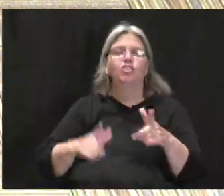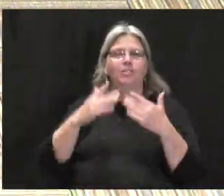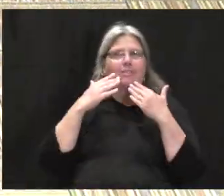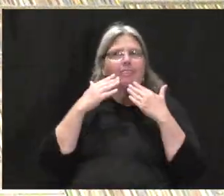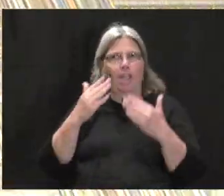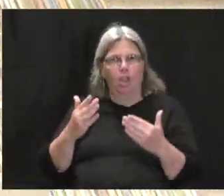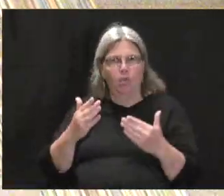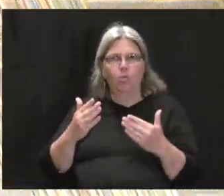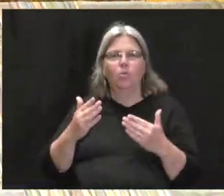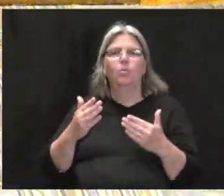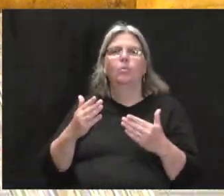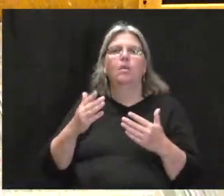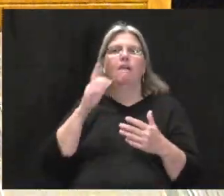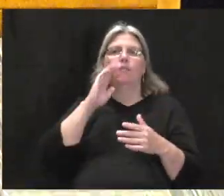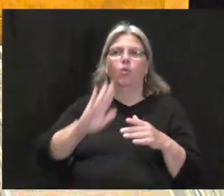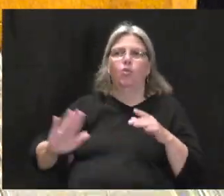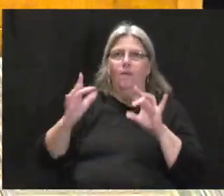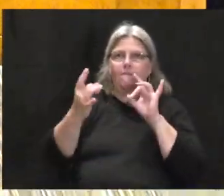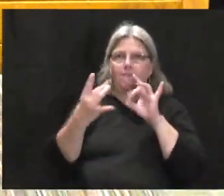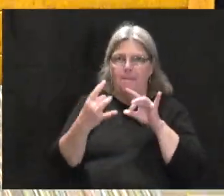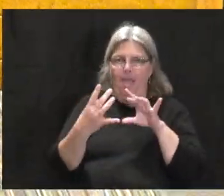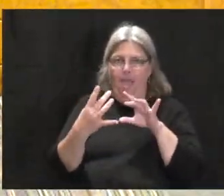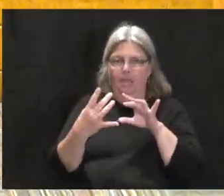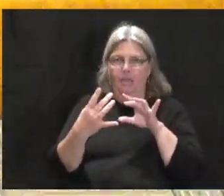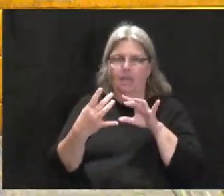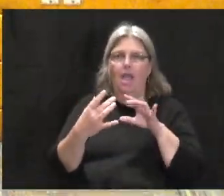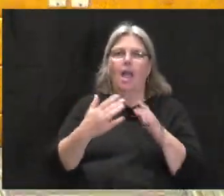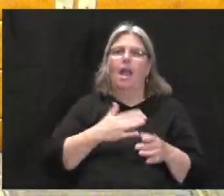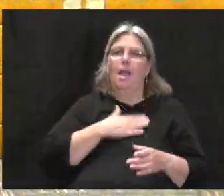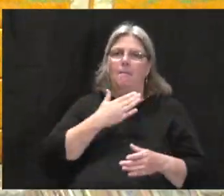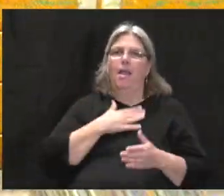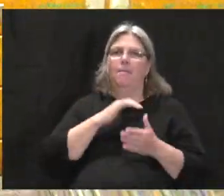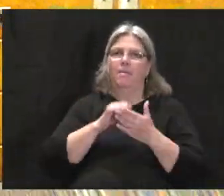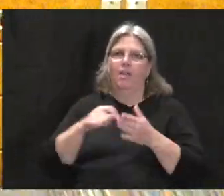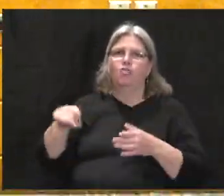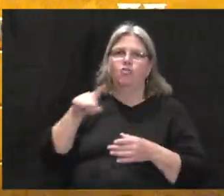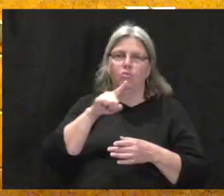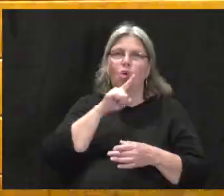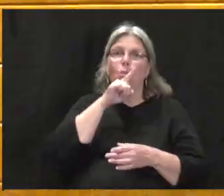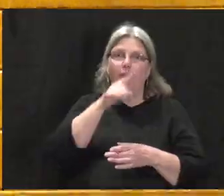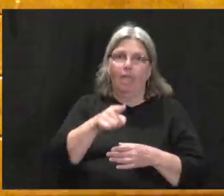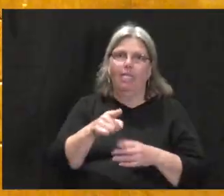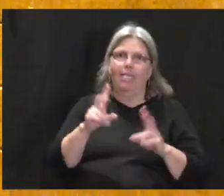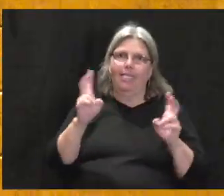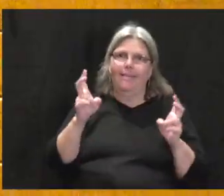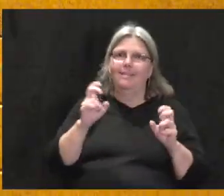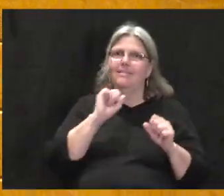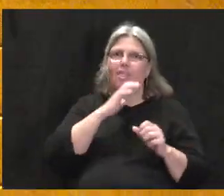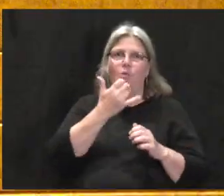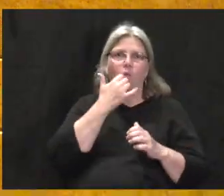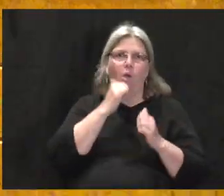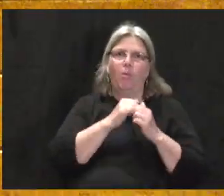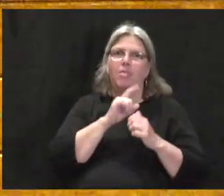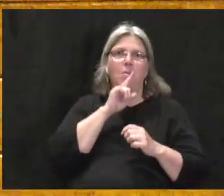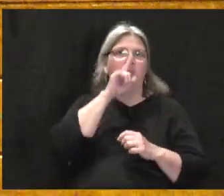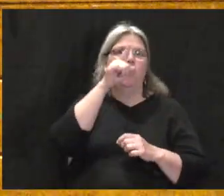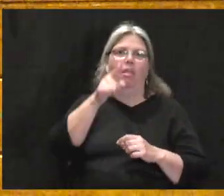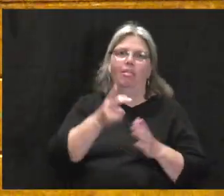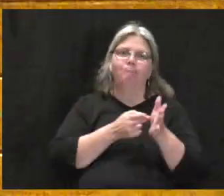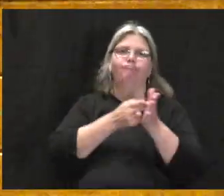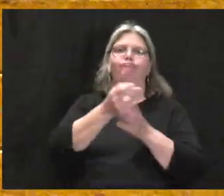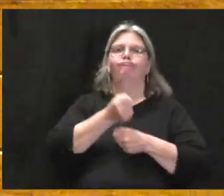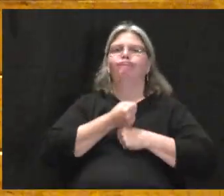come and take you away if you're real about stuff, and that's okay. And I'm thankful for that. And you know, we have a superintendent that's